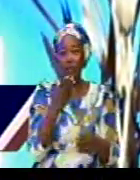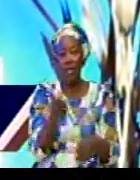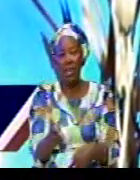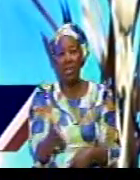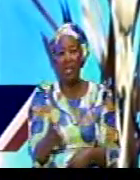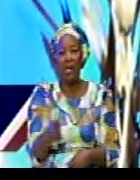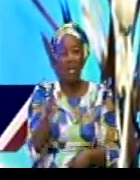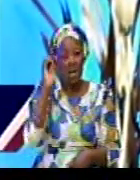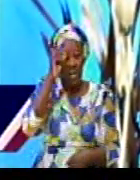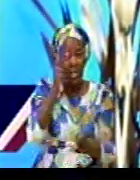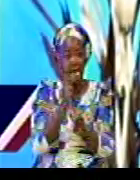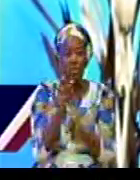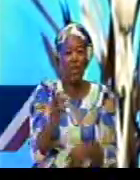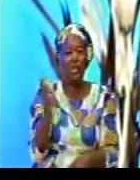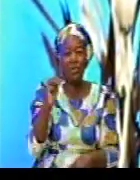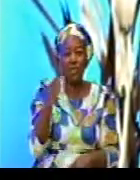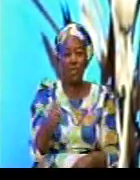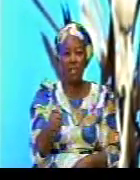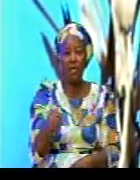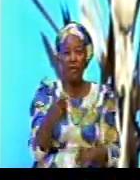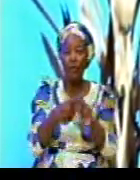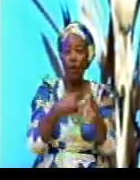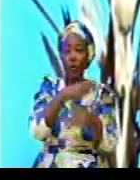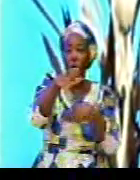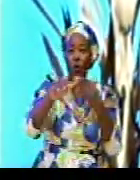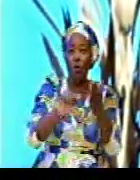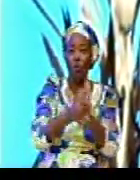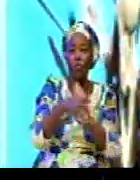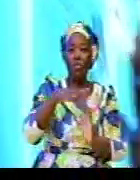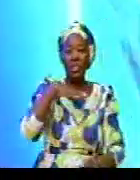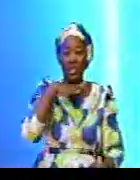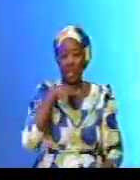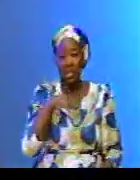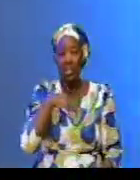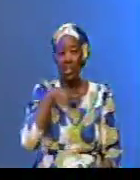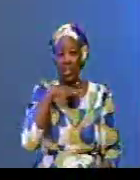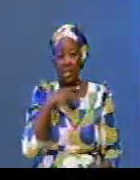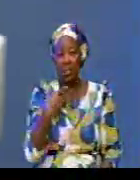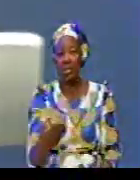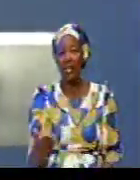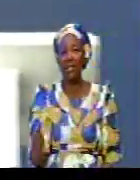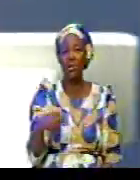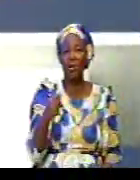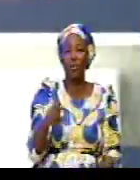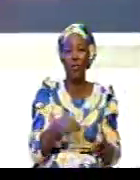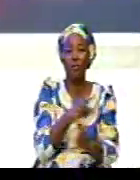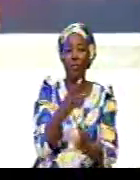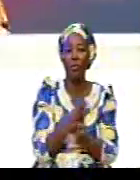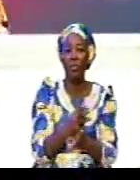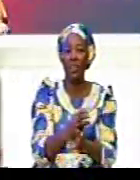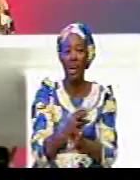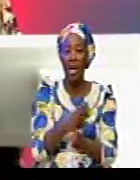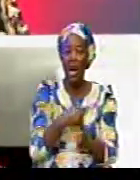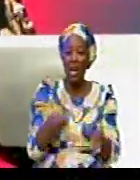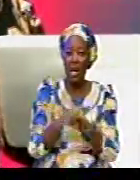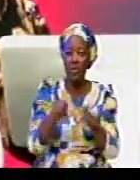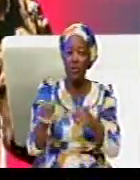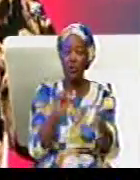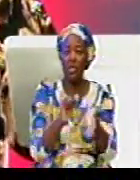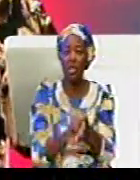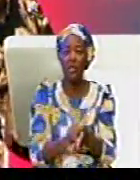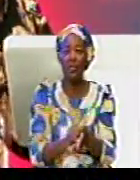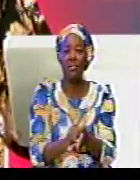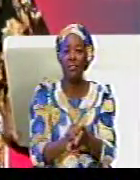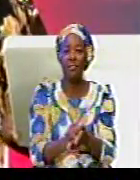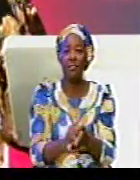to come, and you don't come out of there. He keepeth himself from all those dirty,